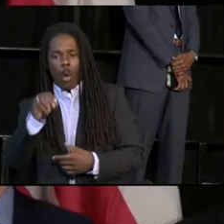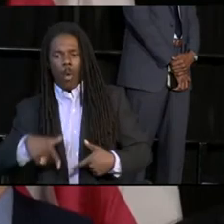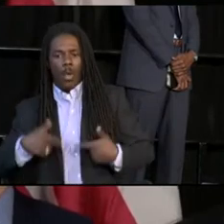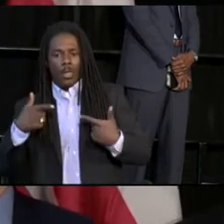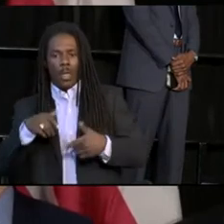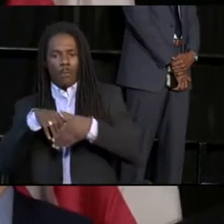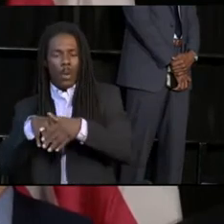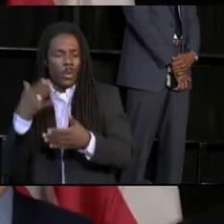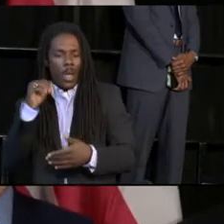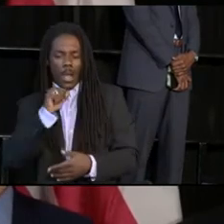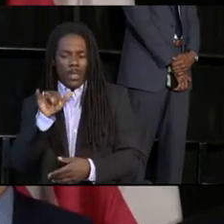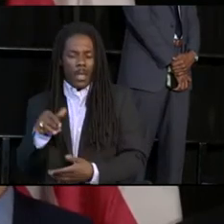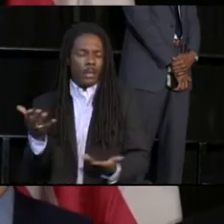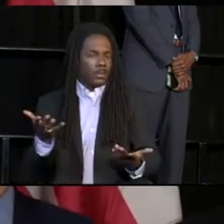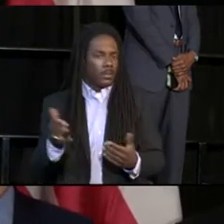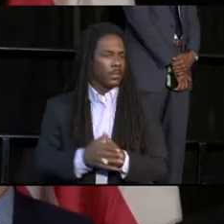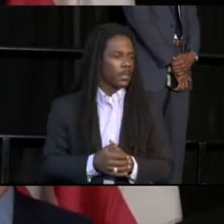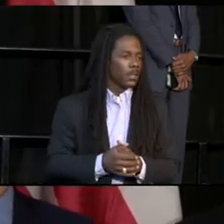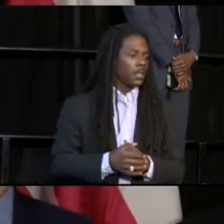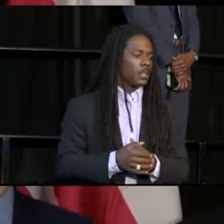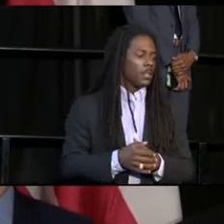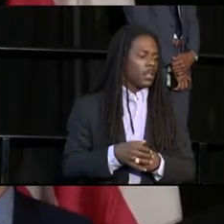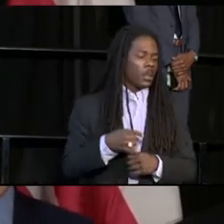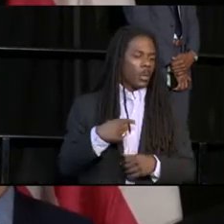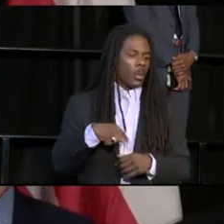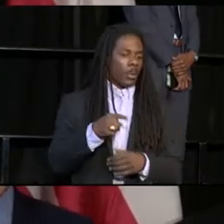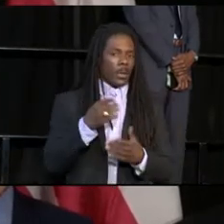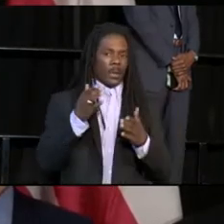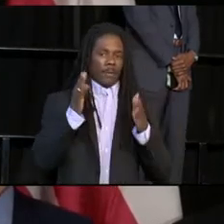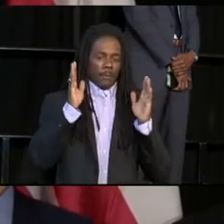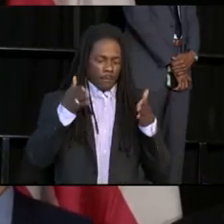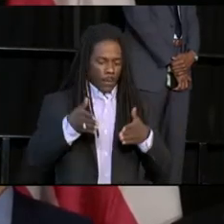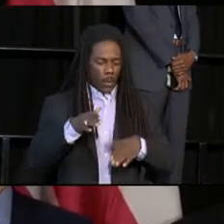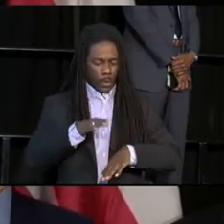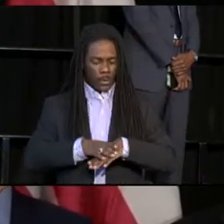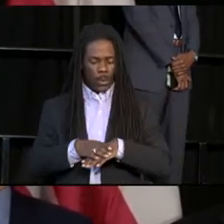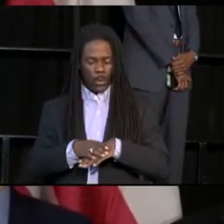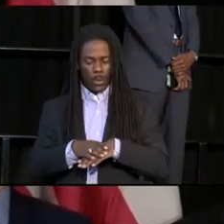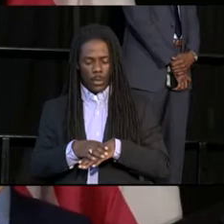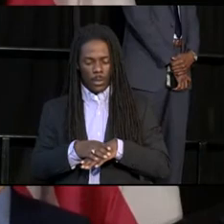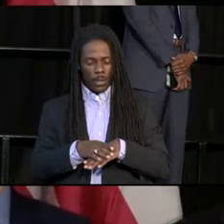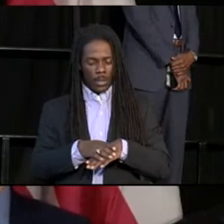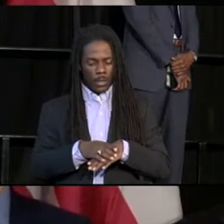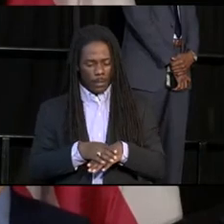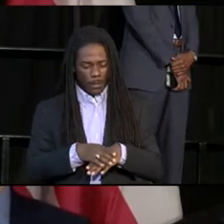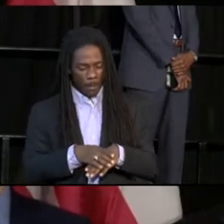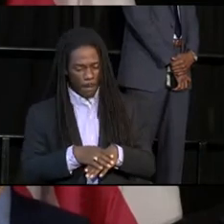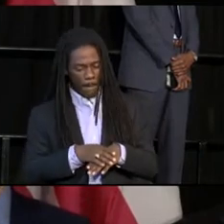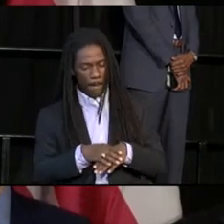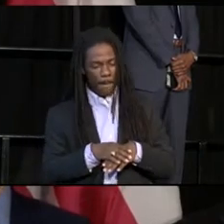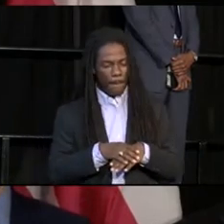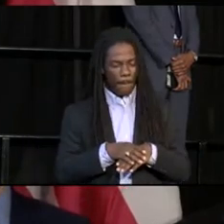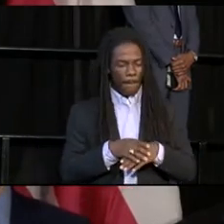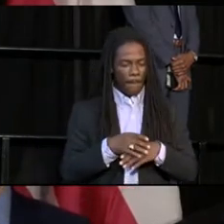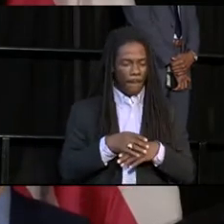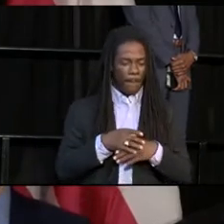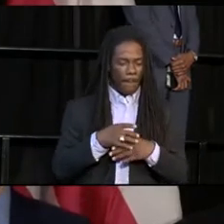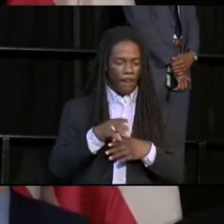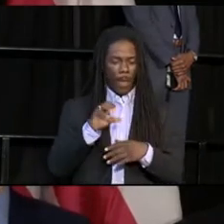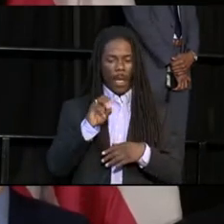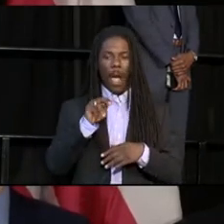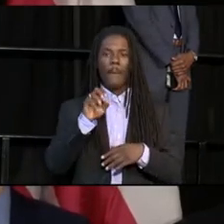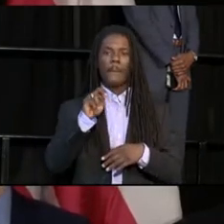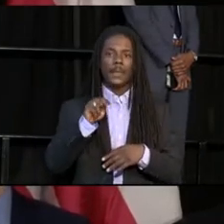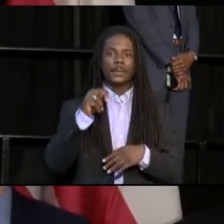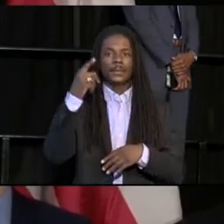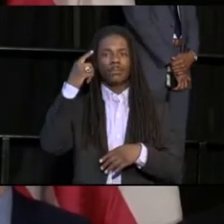like that? We have been really focused on common sense gun control in our city for a